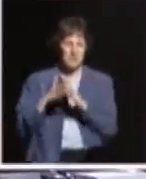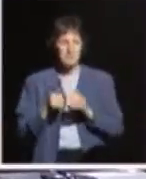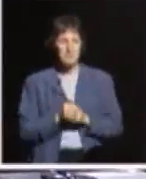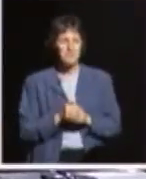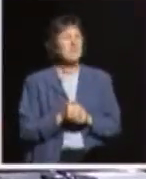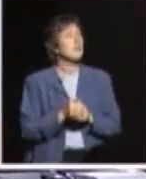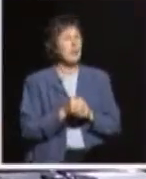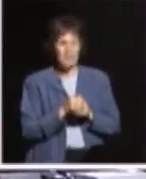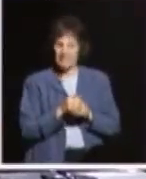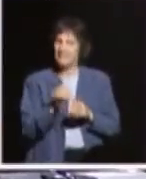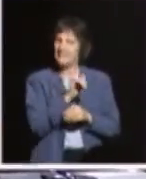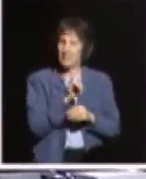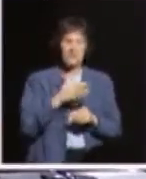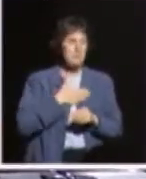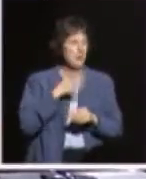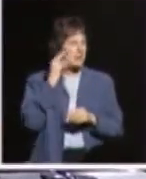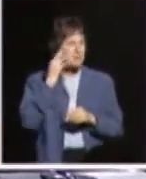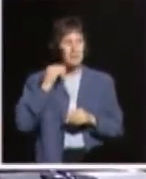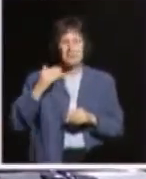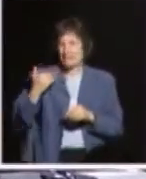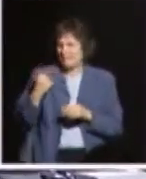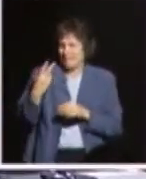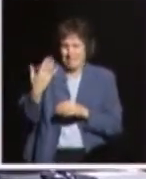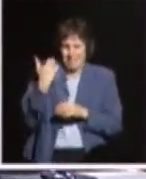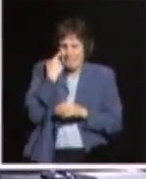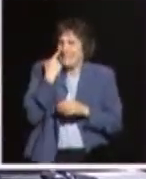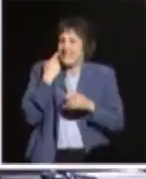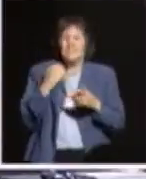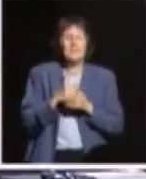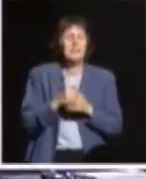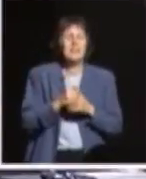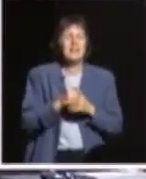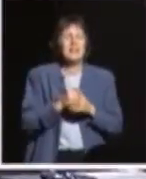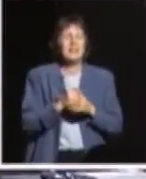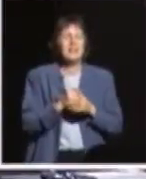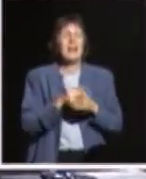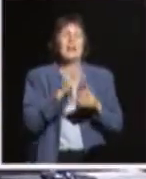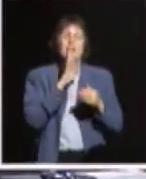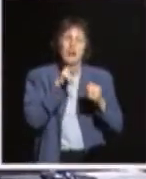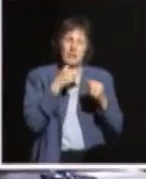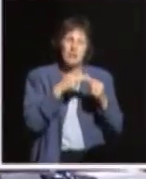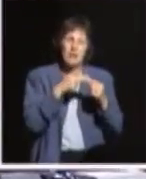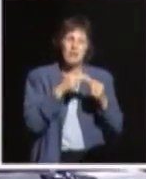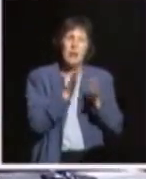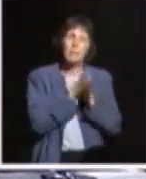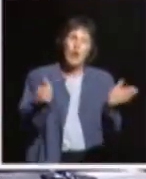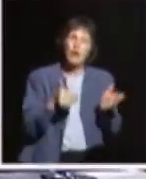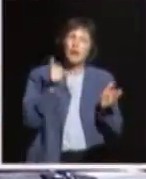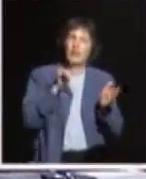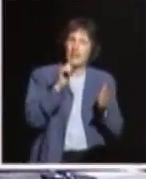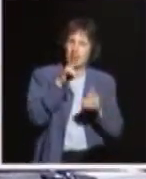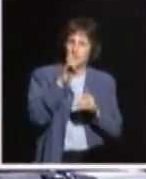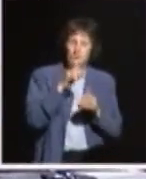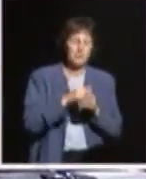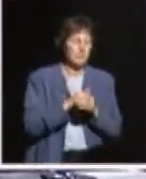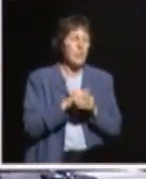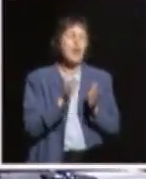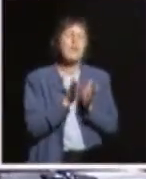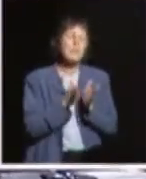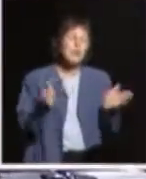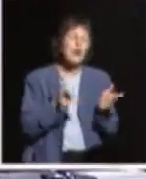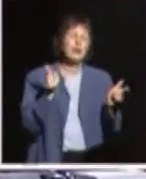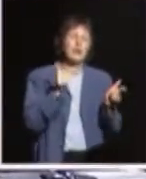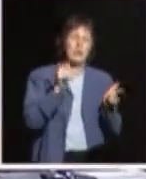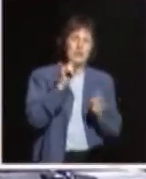hit a very, very good point right on the head. And it speaks to, frankly, a broader issue. And that broader